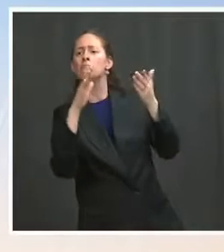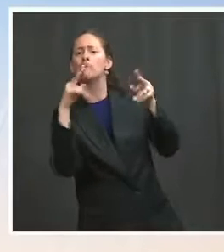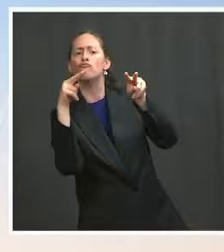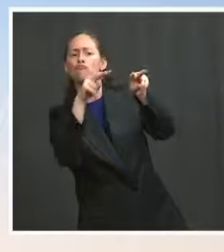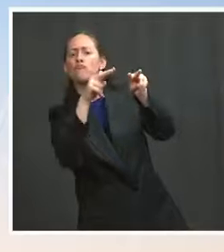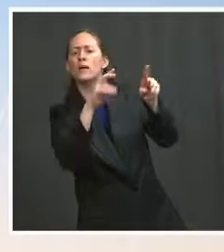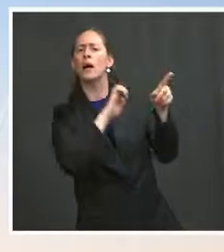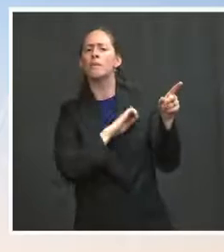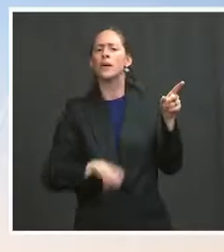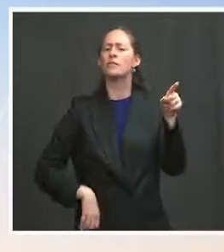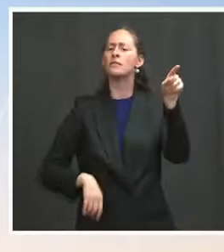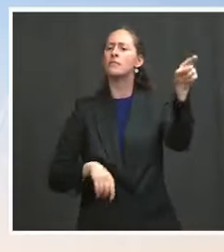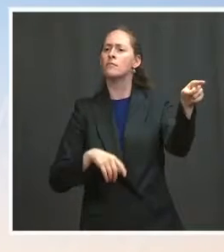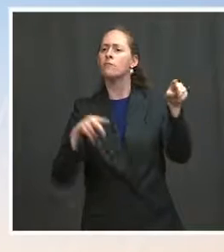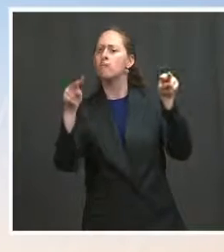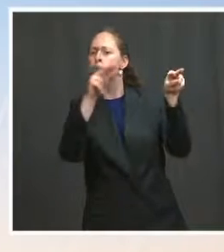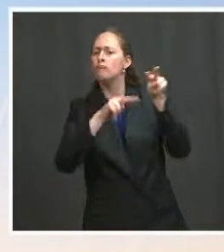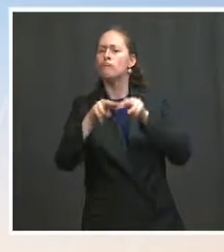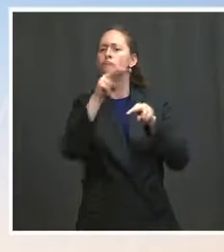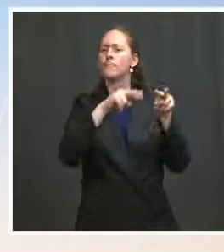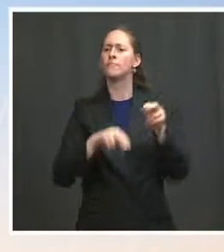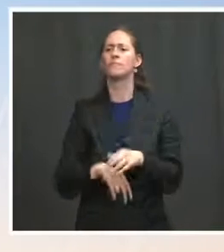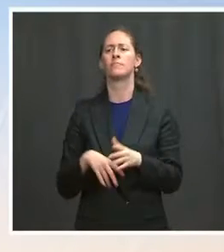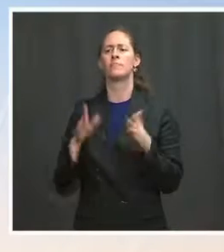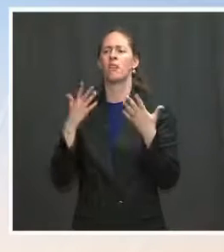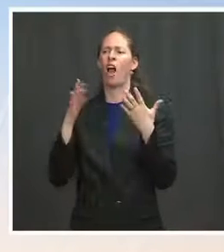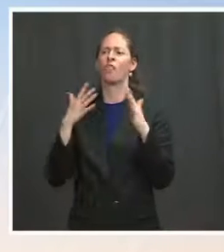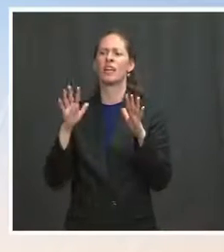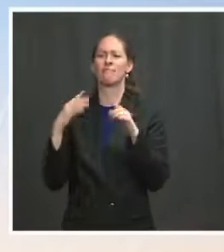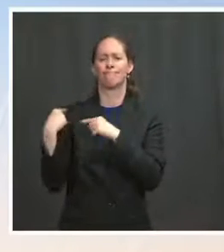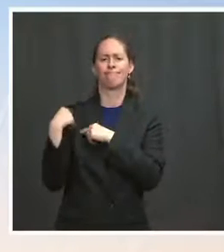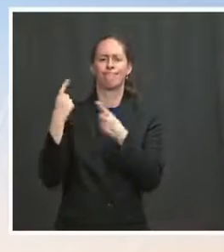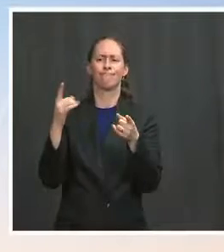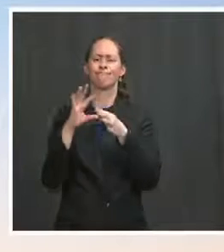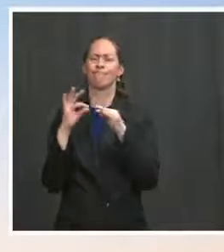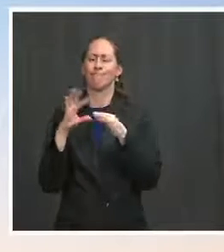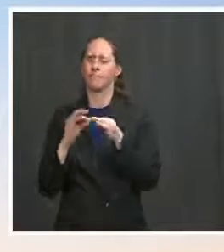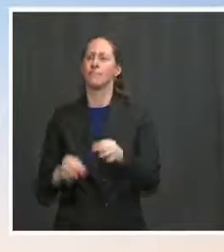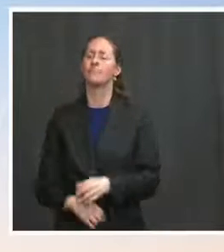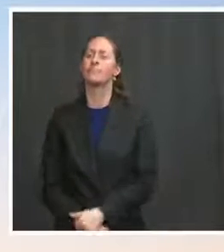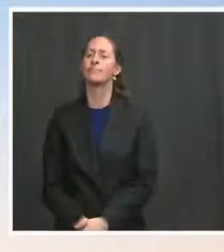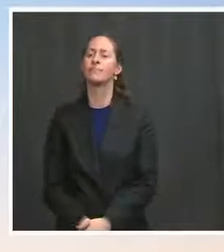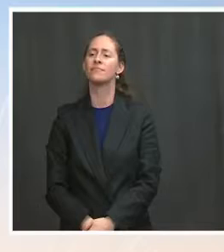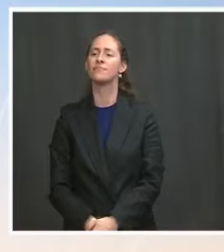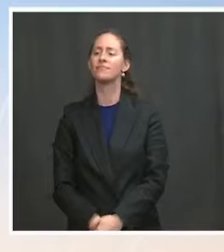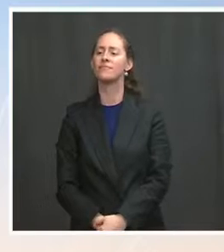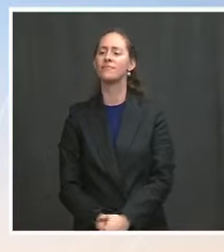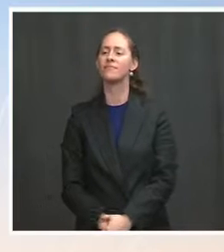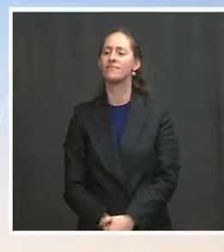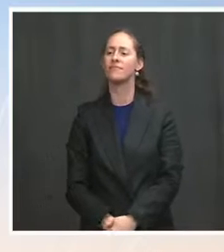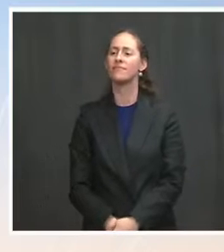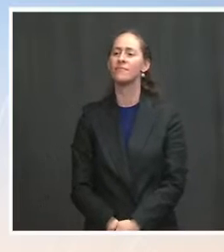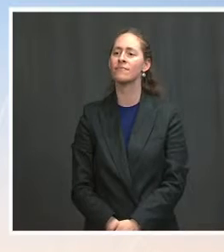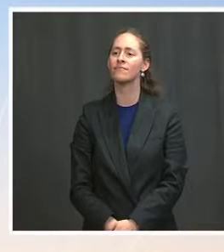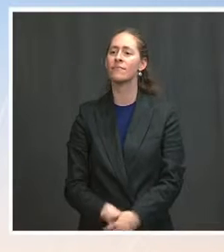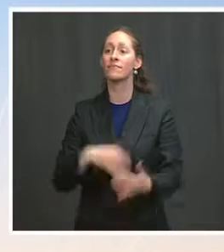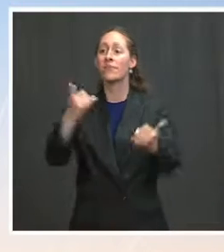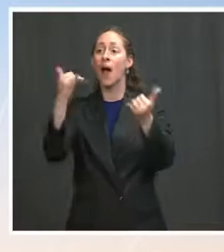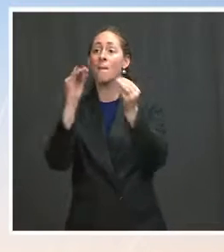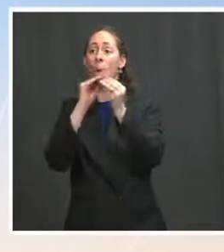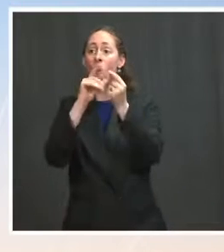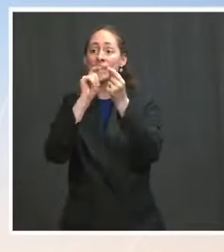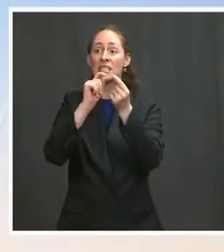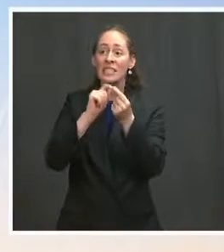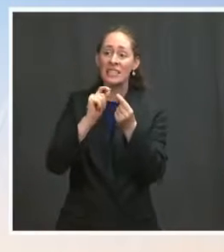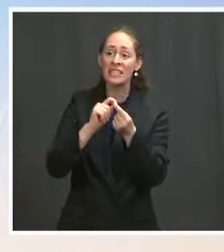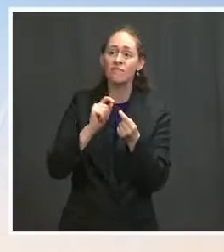something that has been a part of the discussion from the beginning. And beyond that, I certainly would have to talk to our national security team if there's